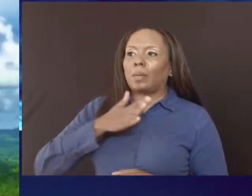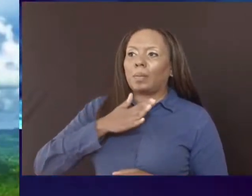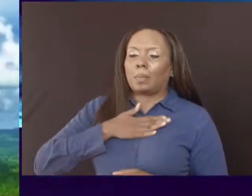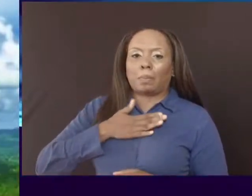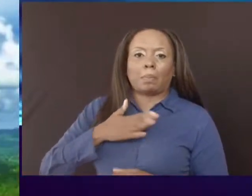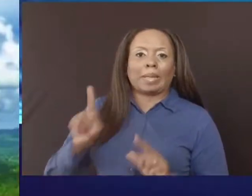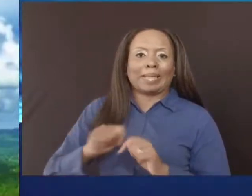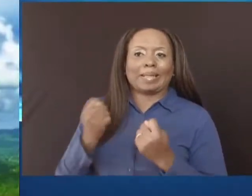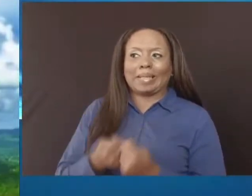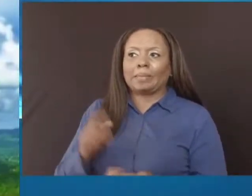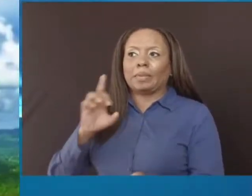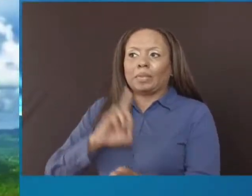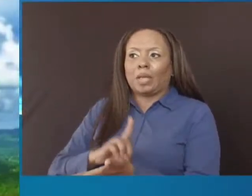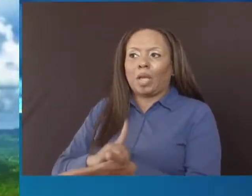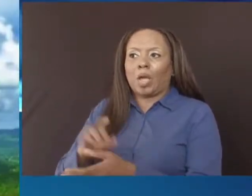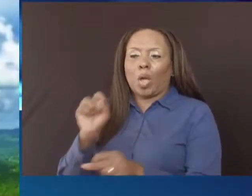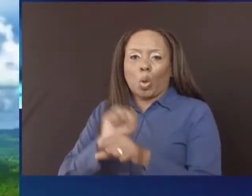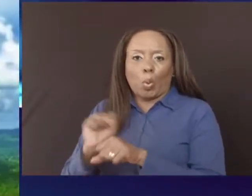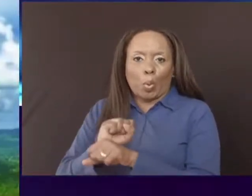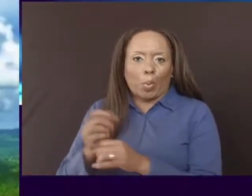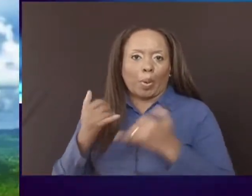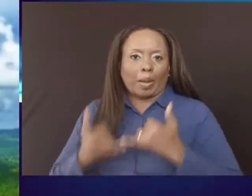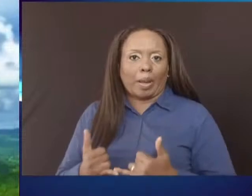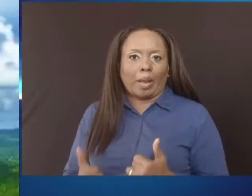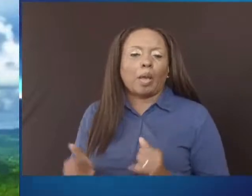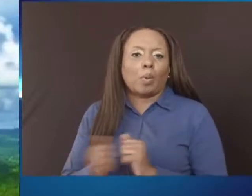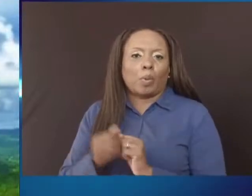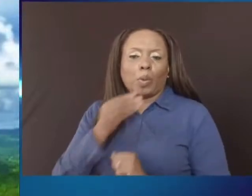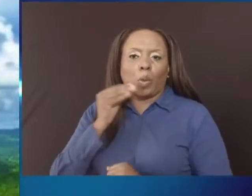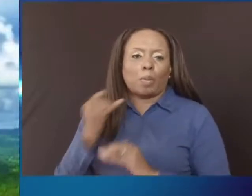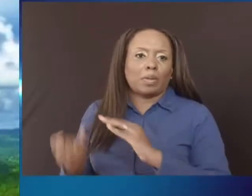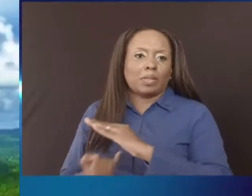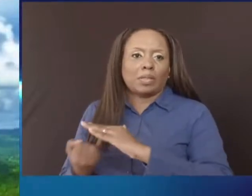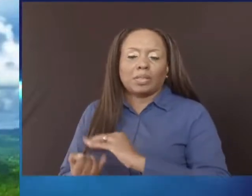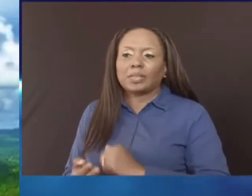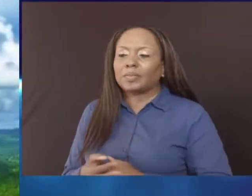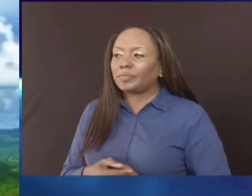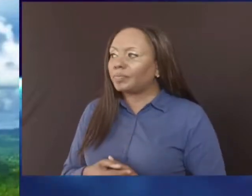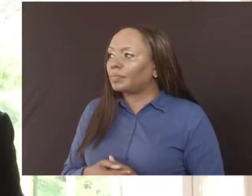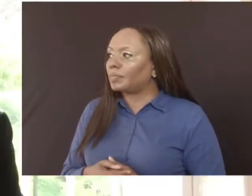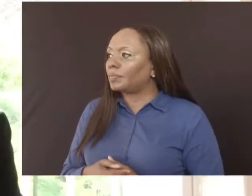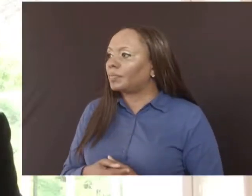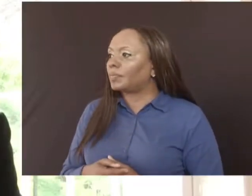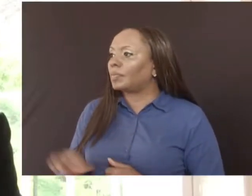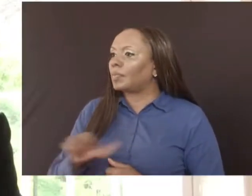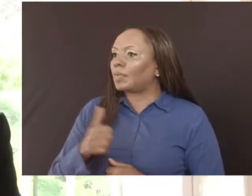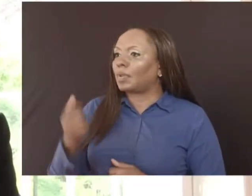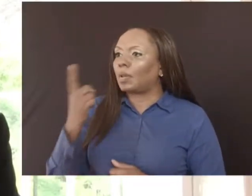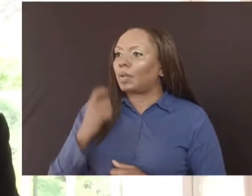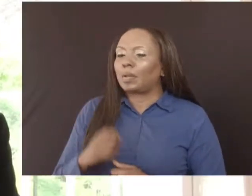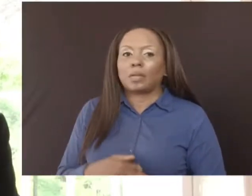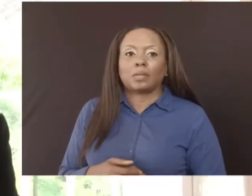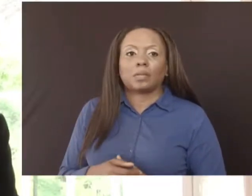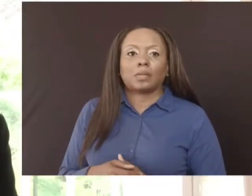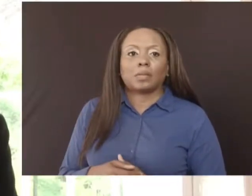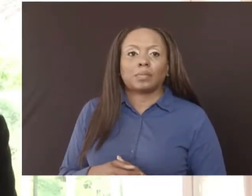of doctors that are working right now with the home isolation effort. Do we have another question from the